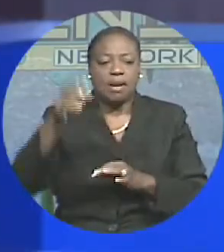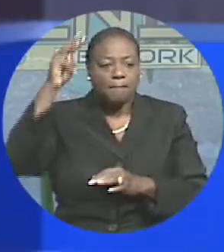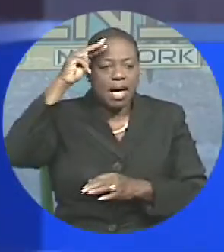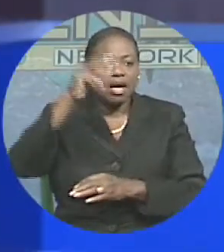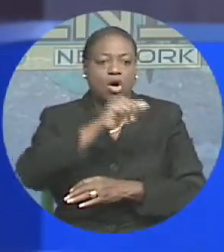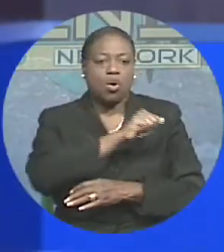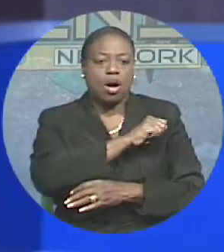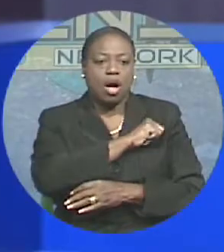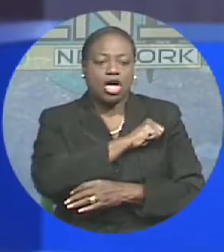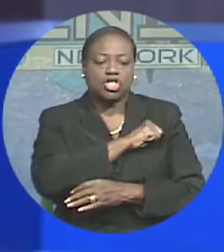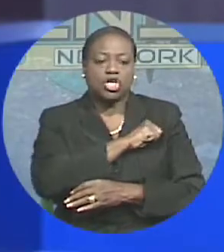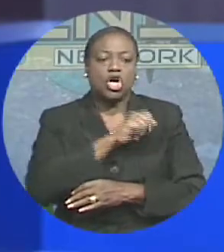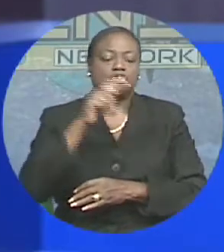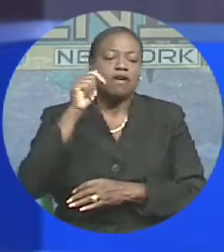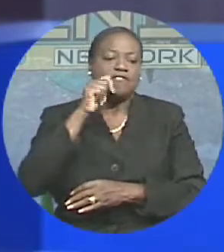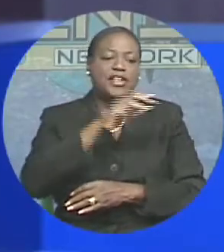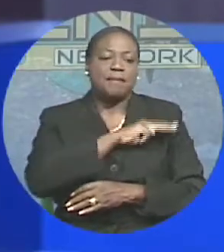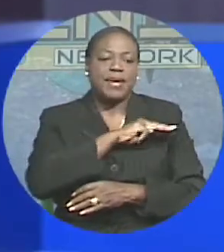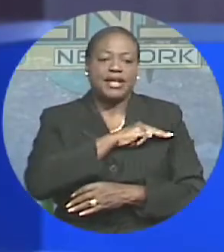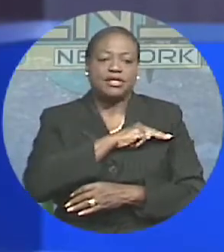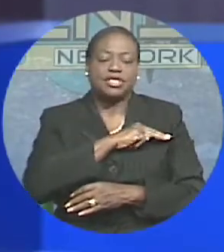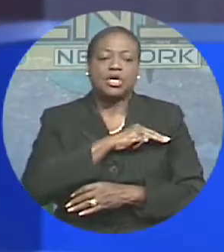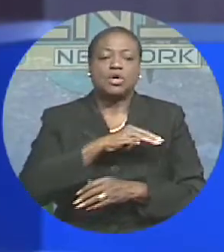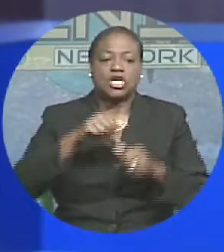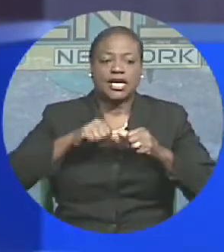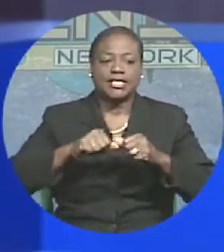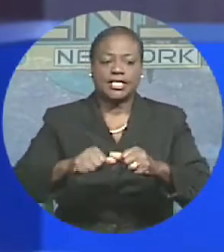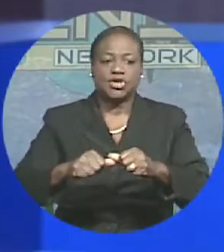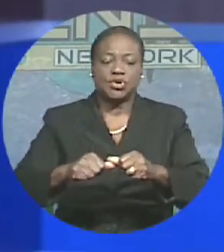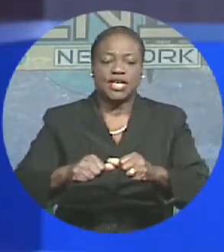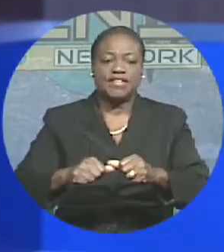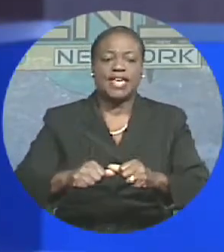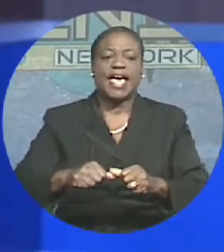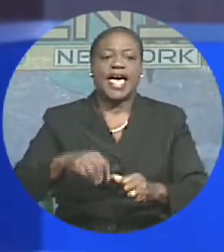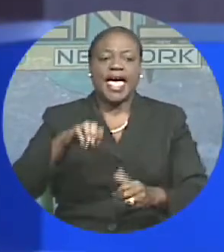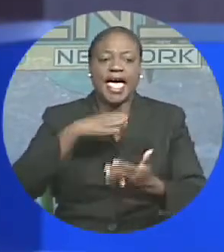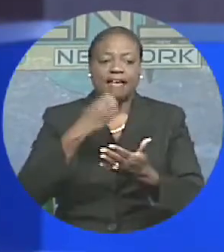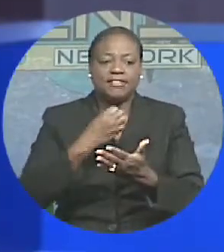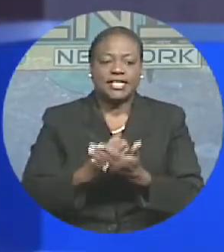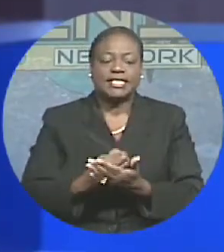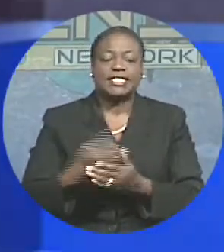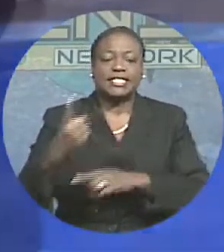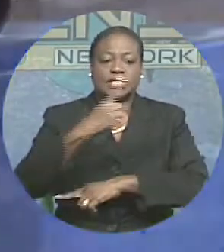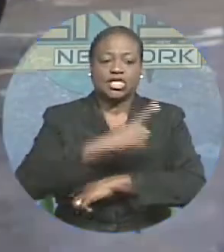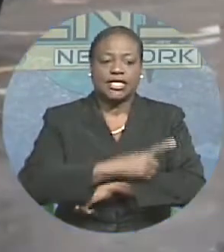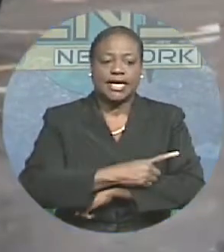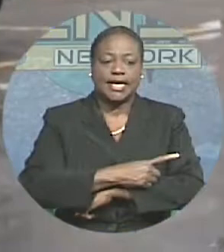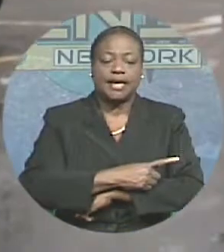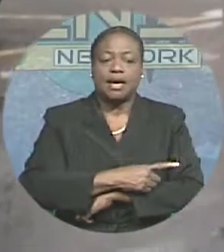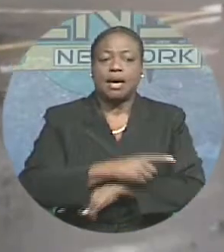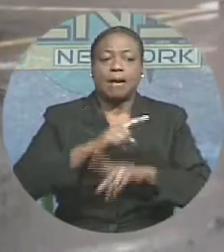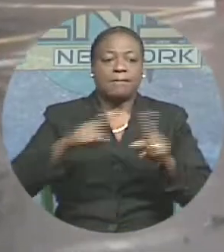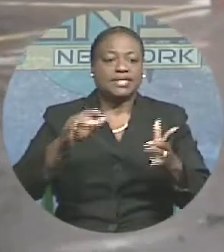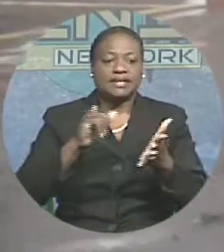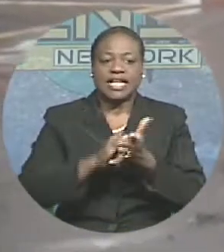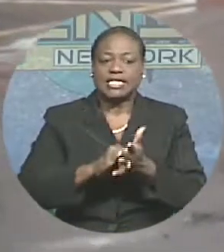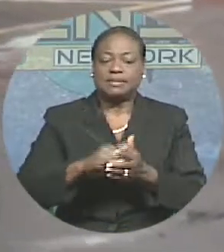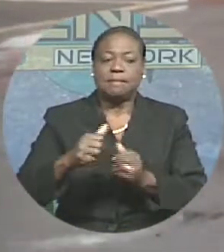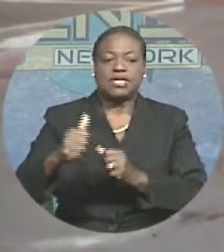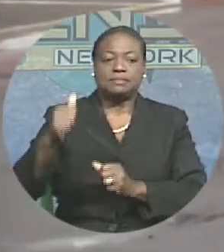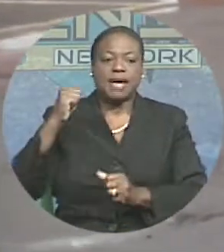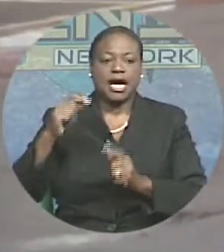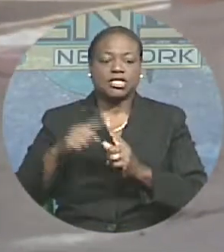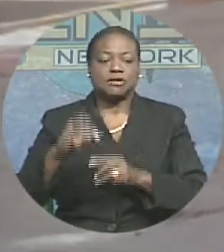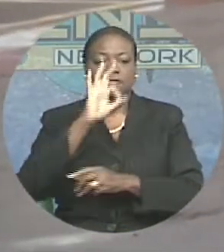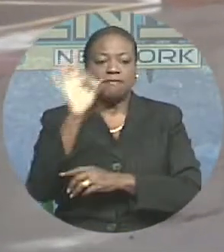Marco Archer, Trifina Meadows, was expected to continue giving evidence today in the Kofi Goodman murder trial. However, that matter has been pushed back to